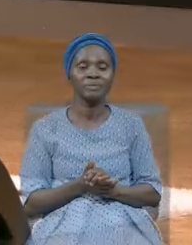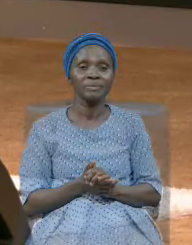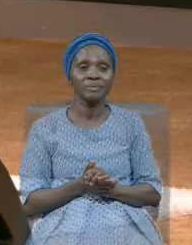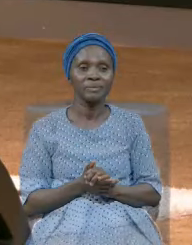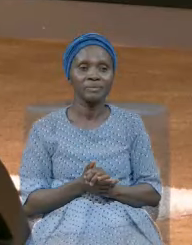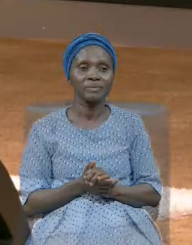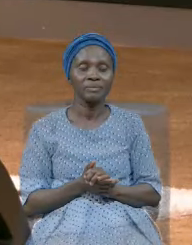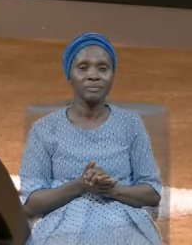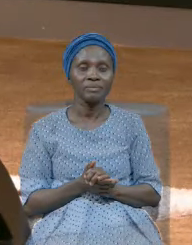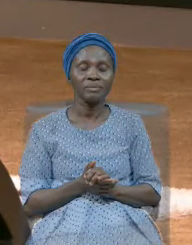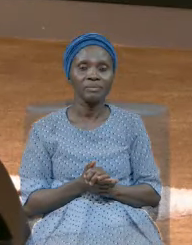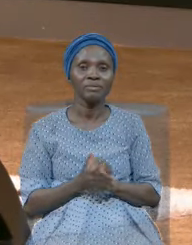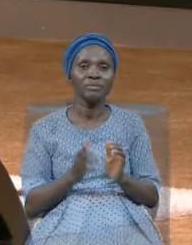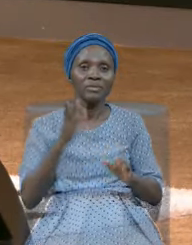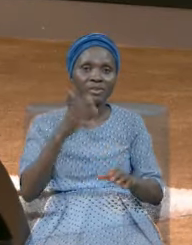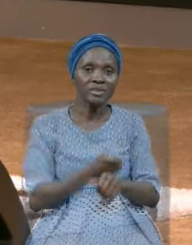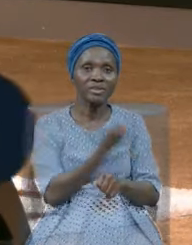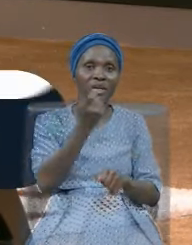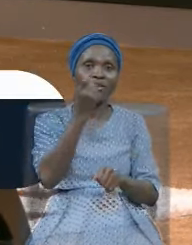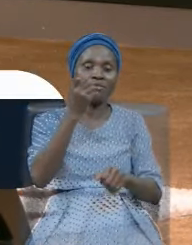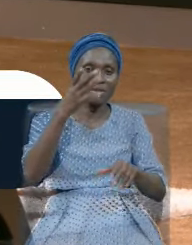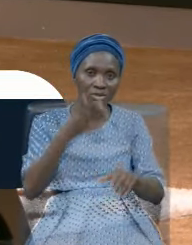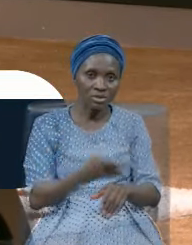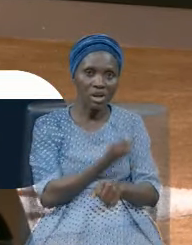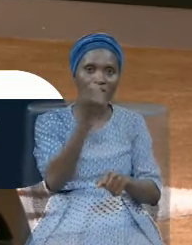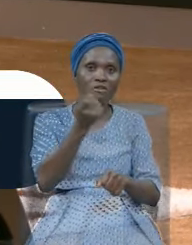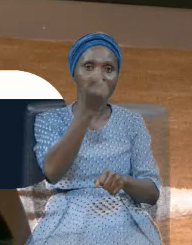three, triumphing grace through